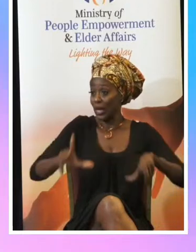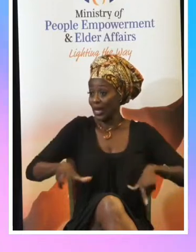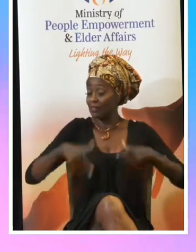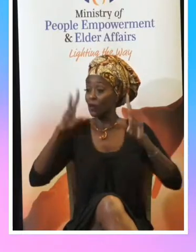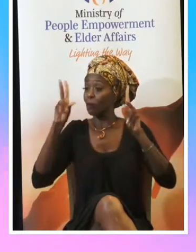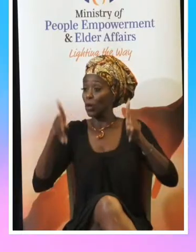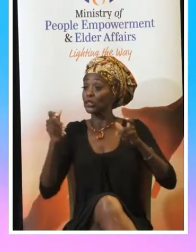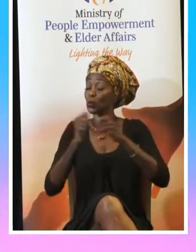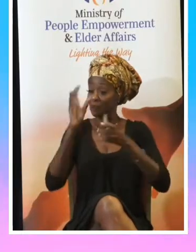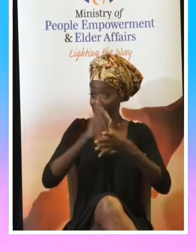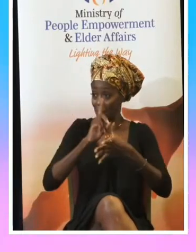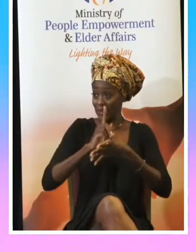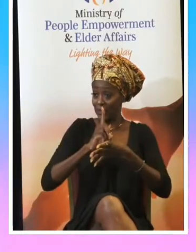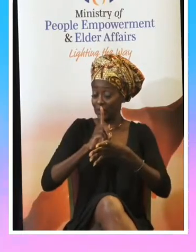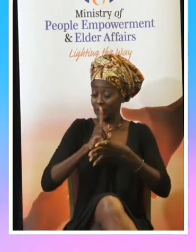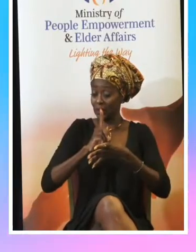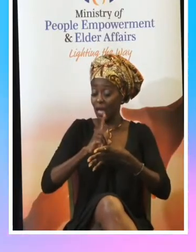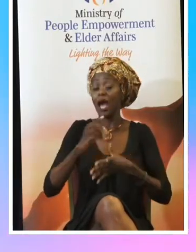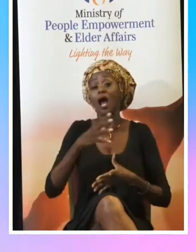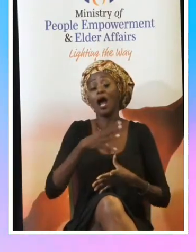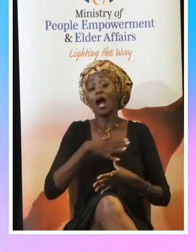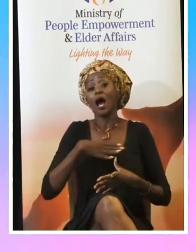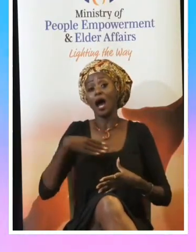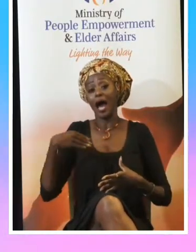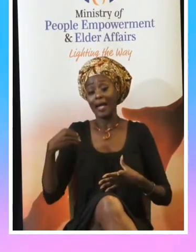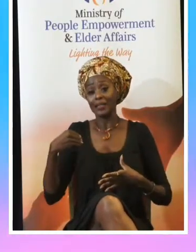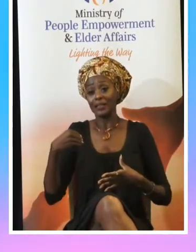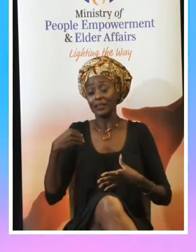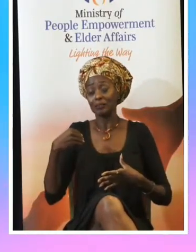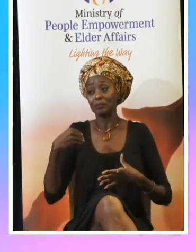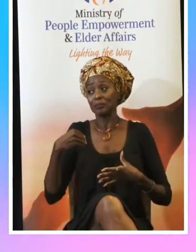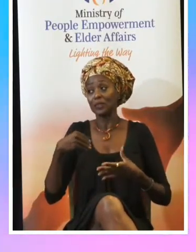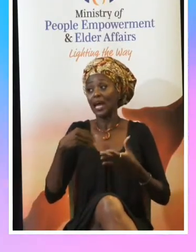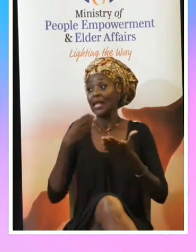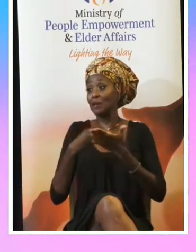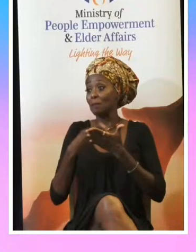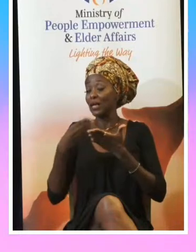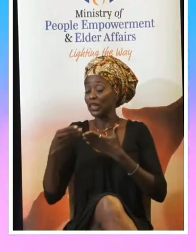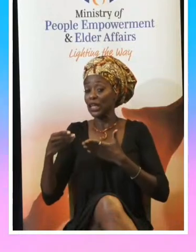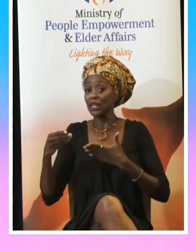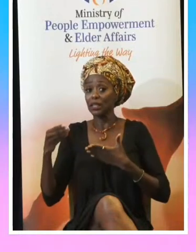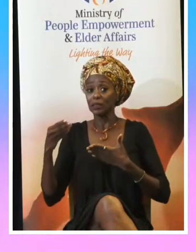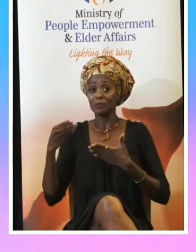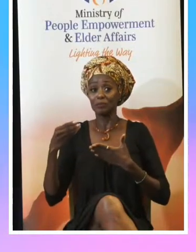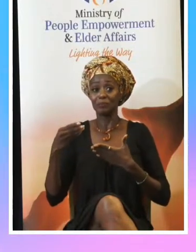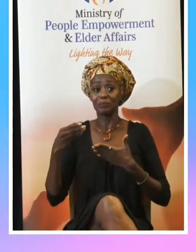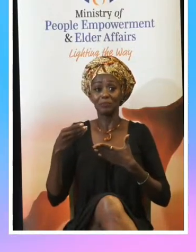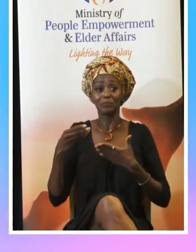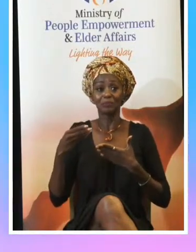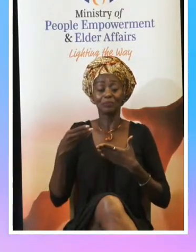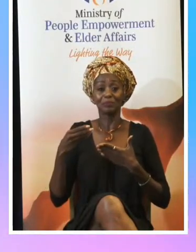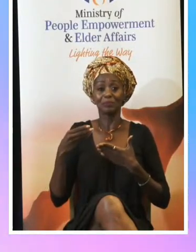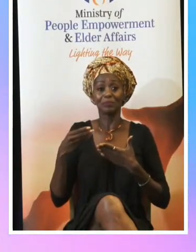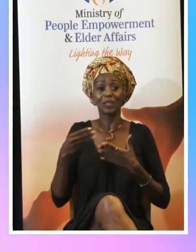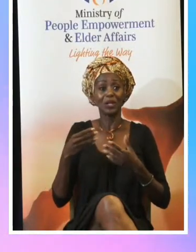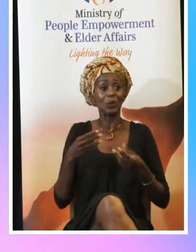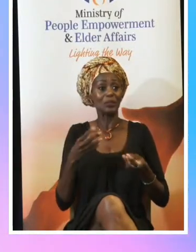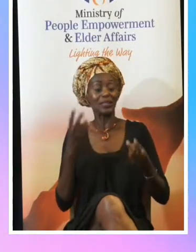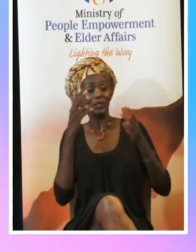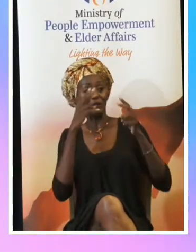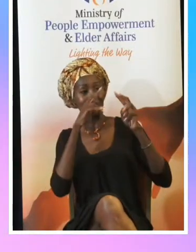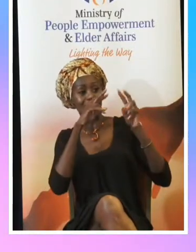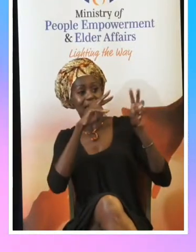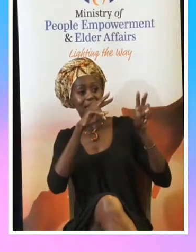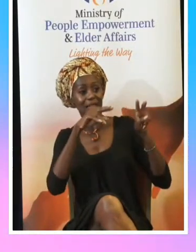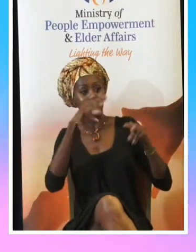disabilities. And in the budget, you would have heard of a number. Oh, I see my other, I didn't see you when Peter Phillips, the MP for St. Lucie,